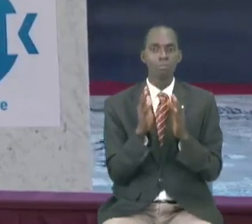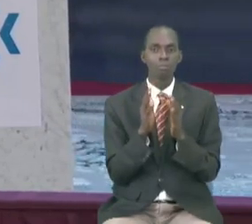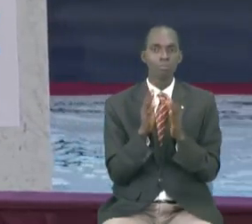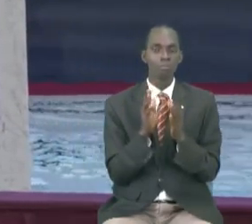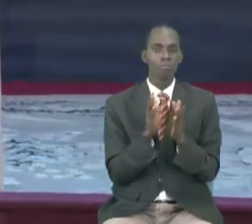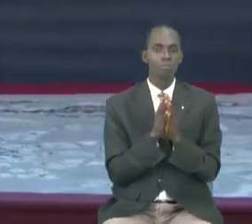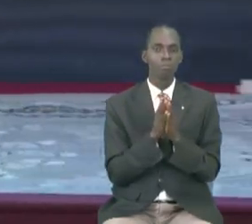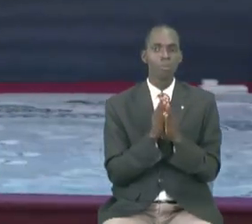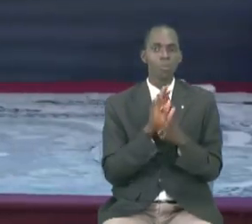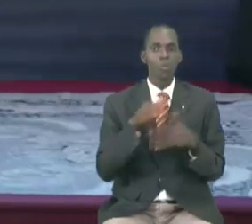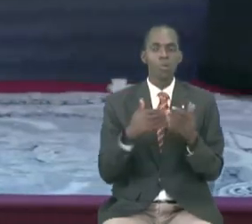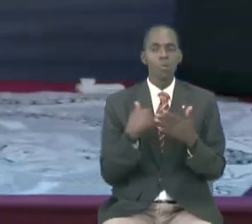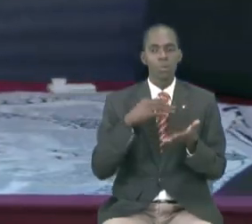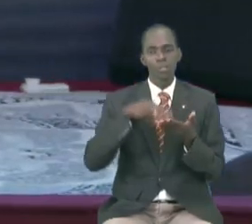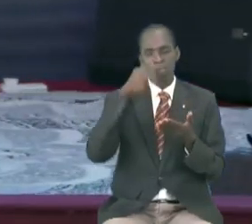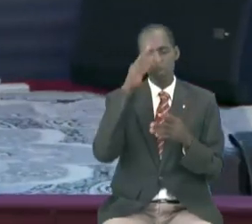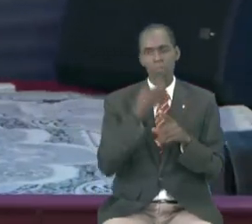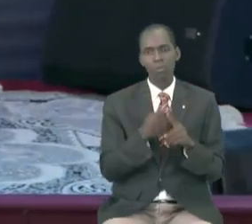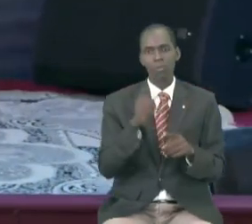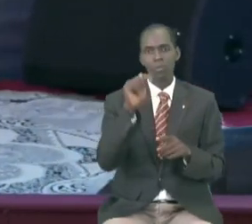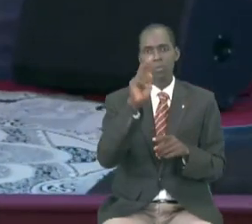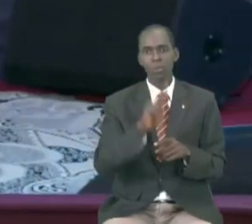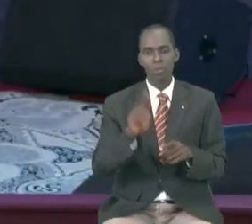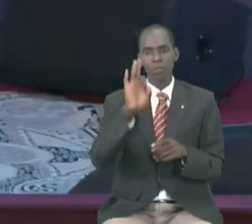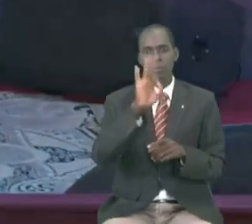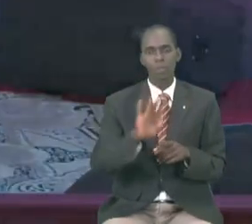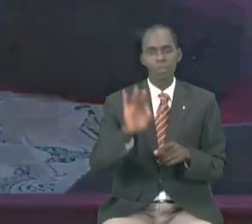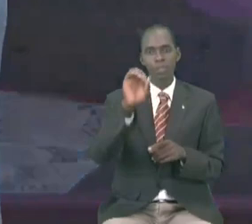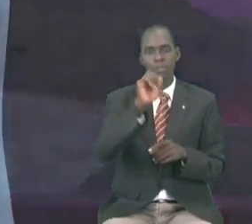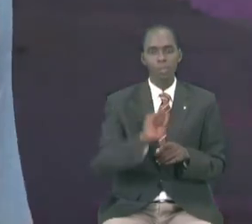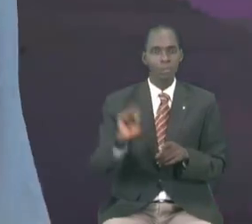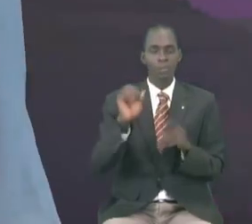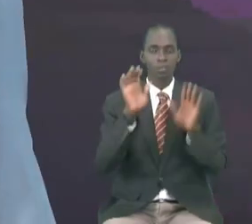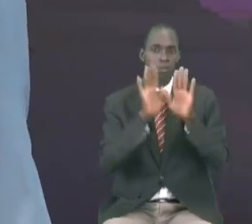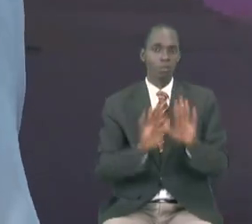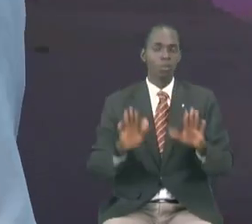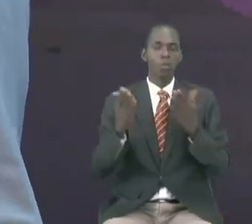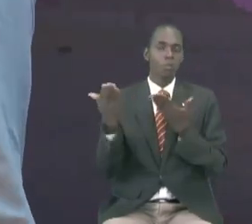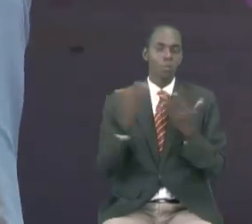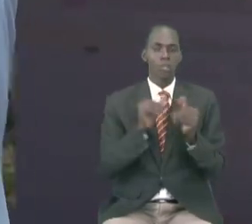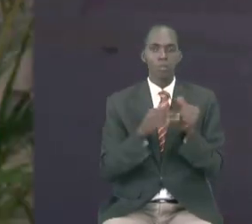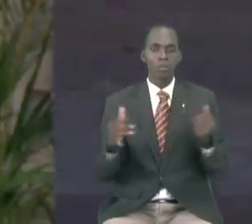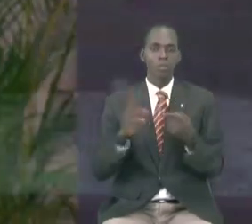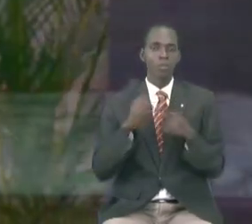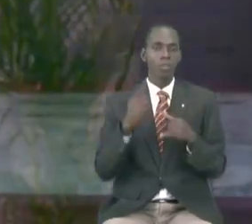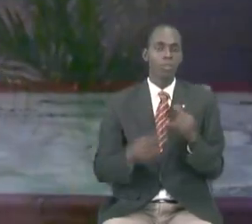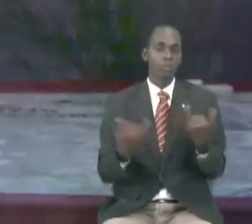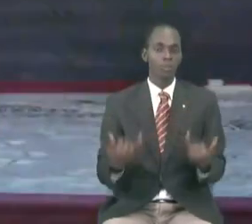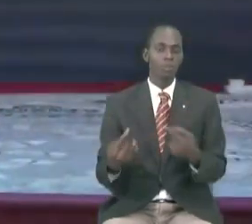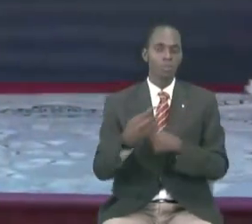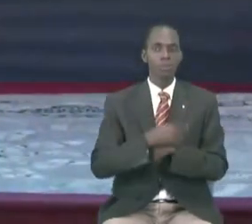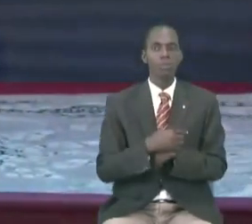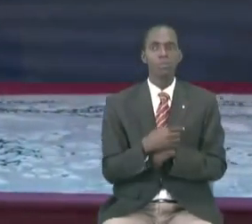We're coming to the whole book of Jonah. We're looking at chapter 1, chapter 2, chapter